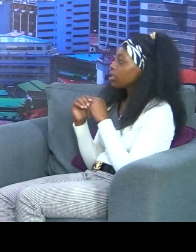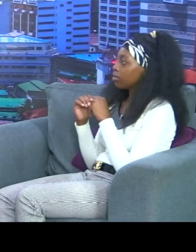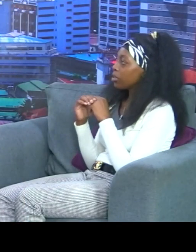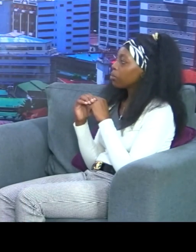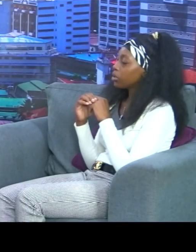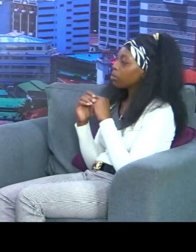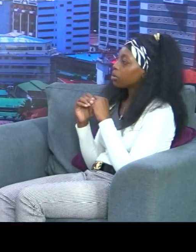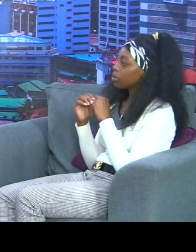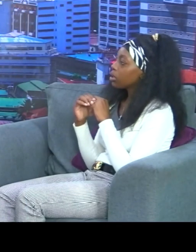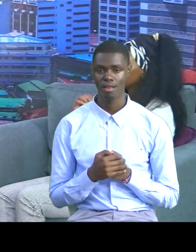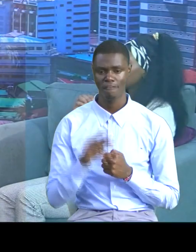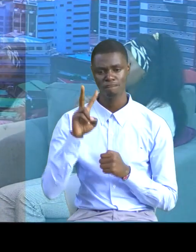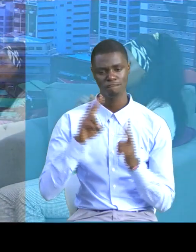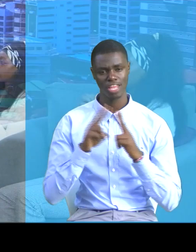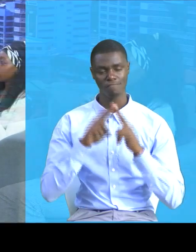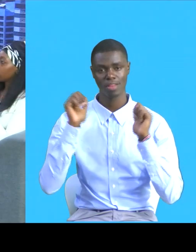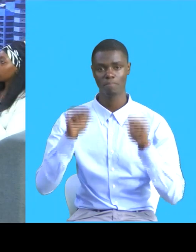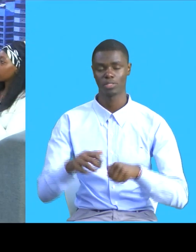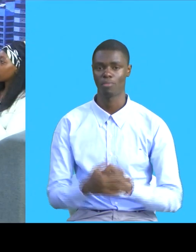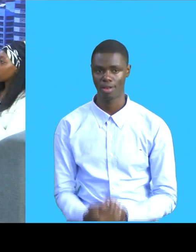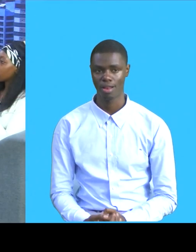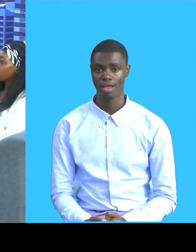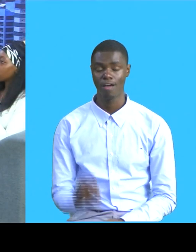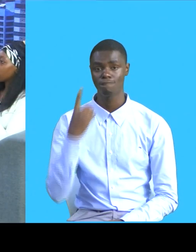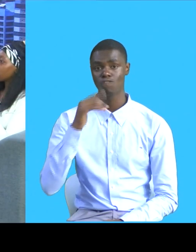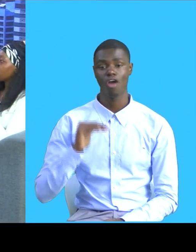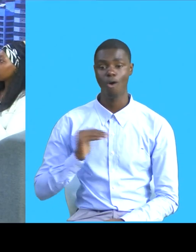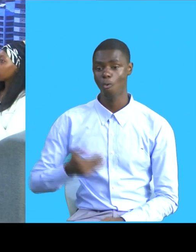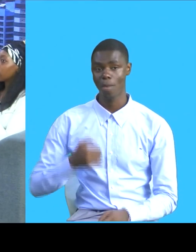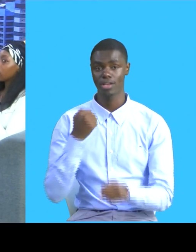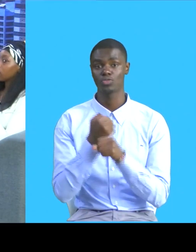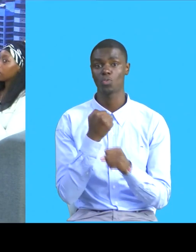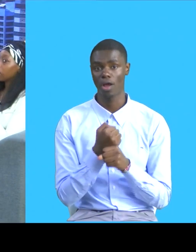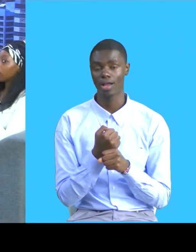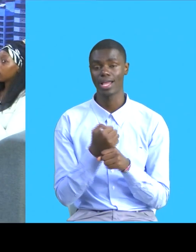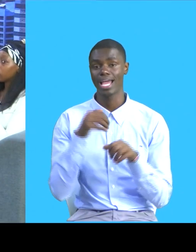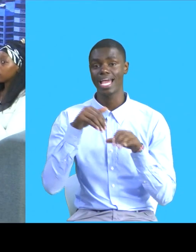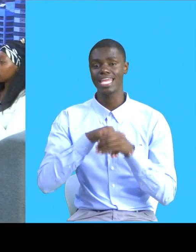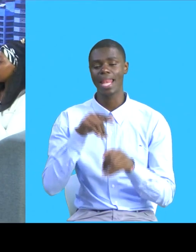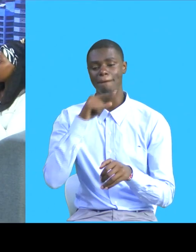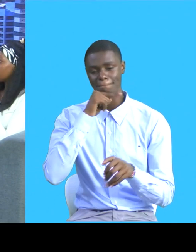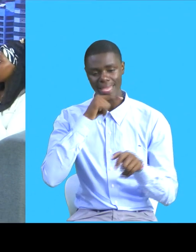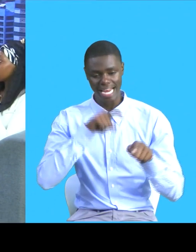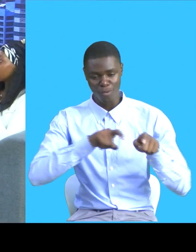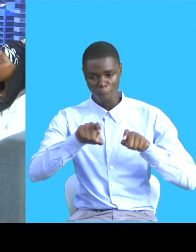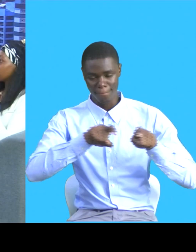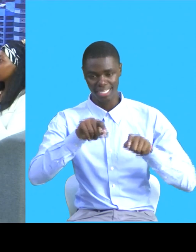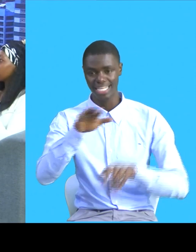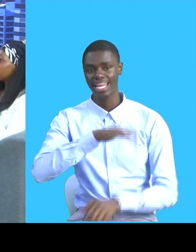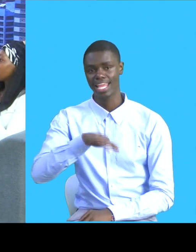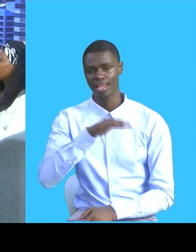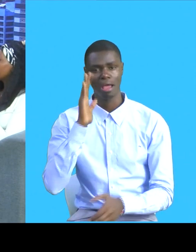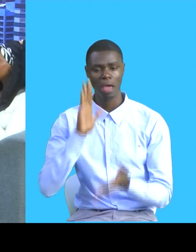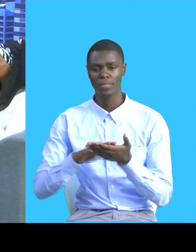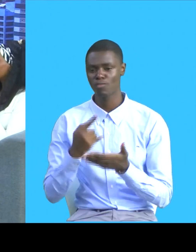Yeah, it is very possible. It is very possible for a woman to work in a male-dominated area, because I